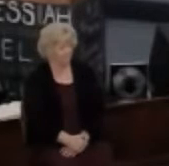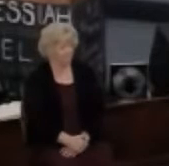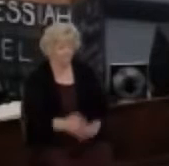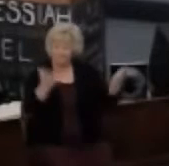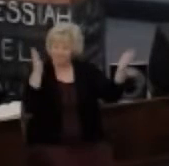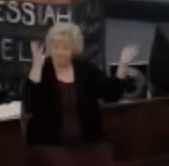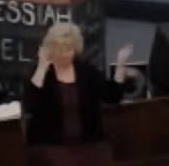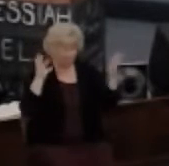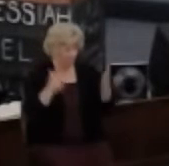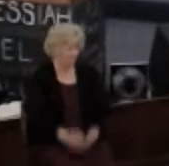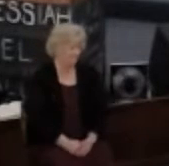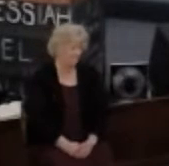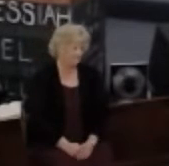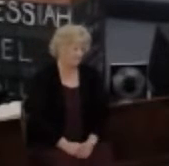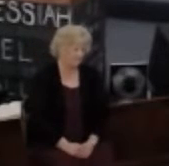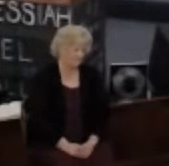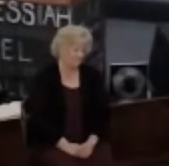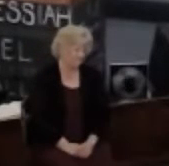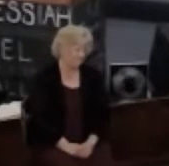Yay!